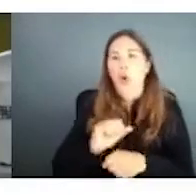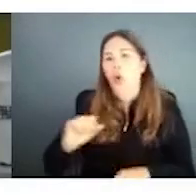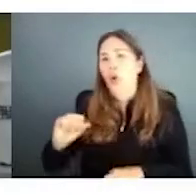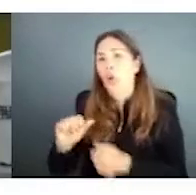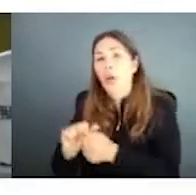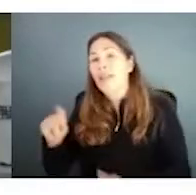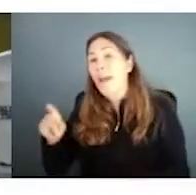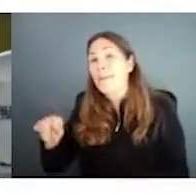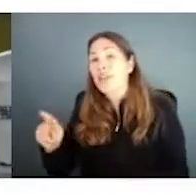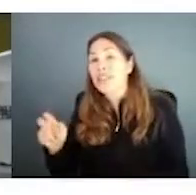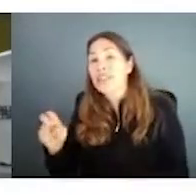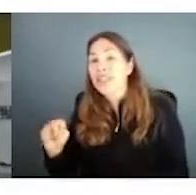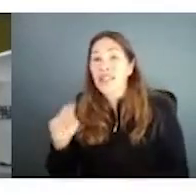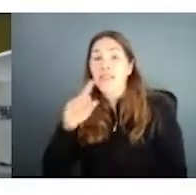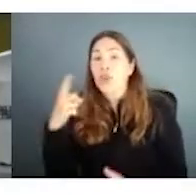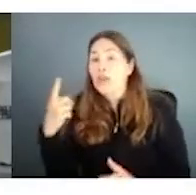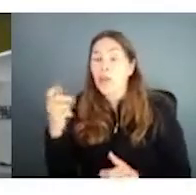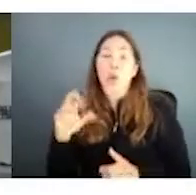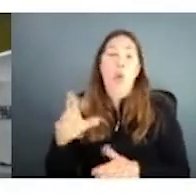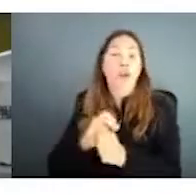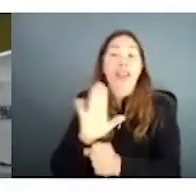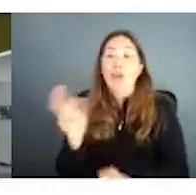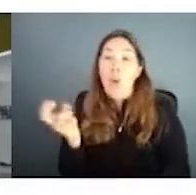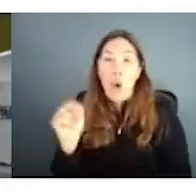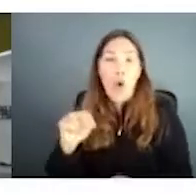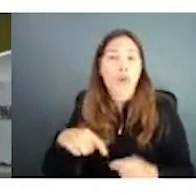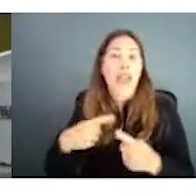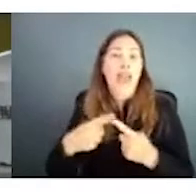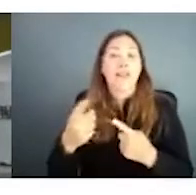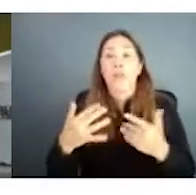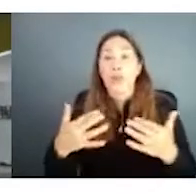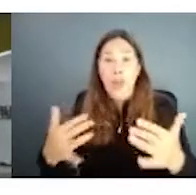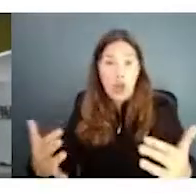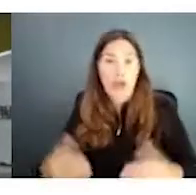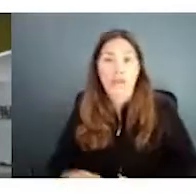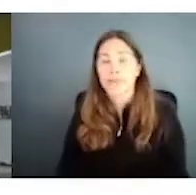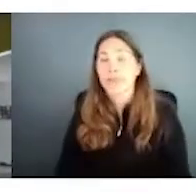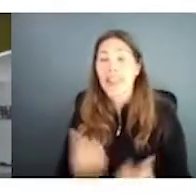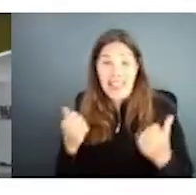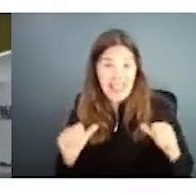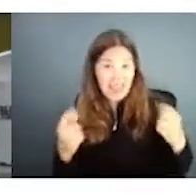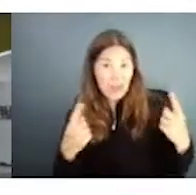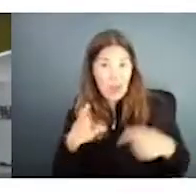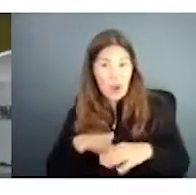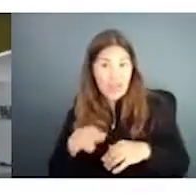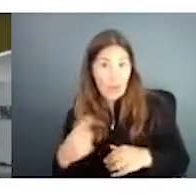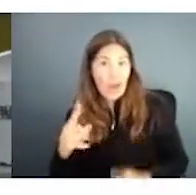something, or sort of create your own as you move along. Anybody have questions on